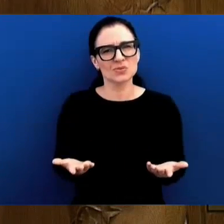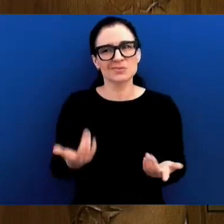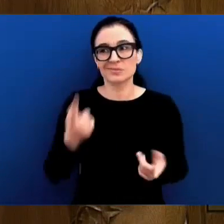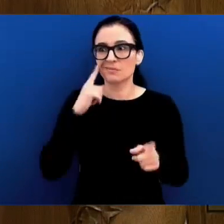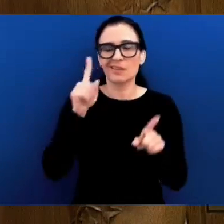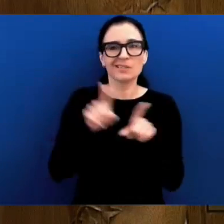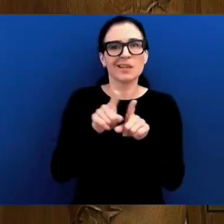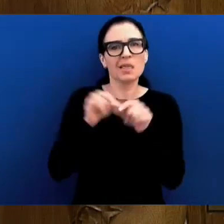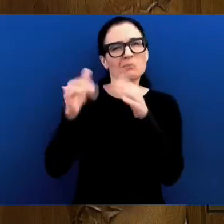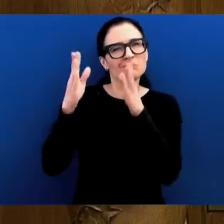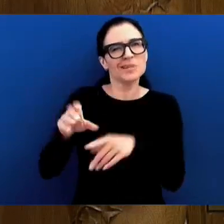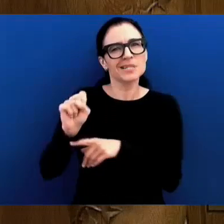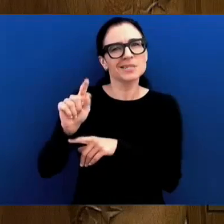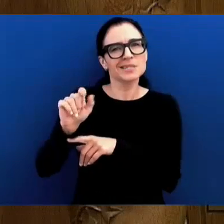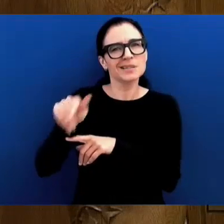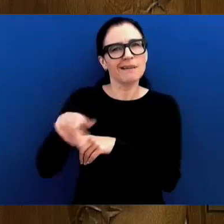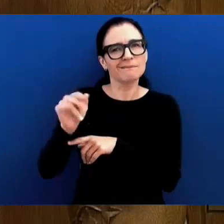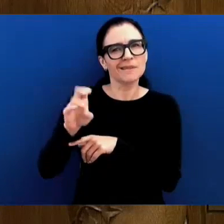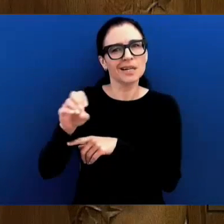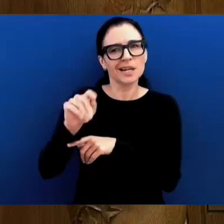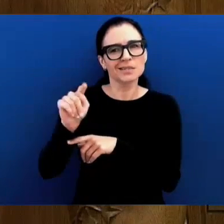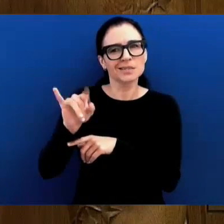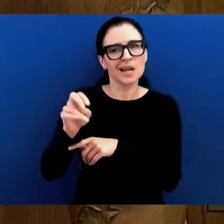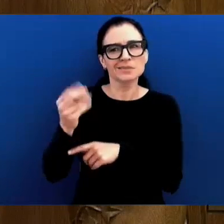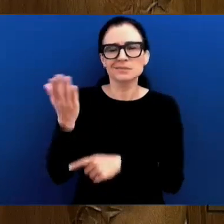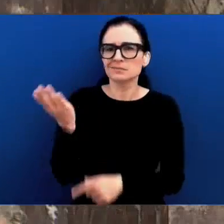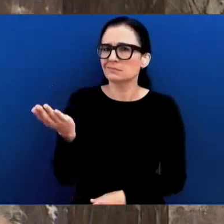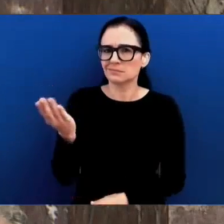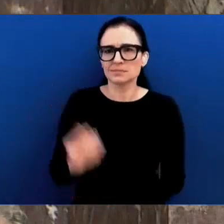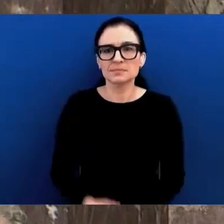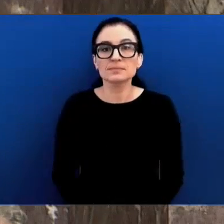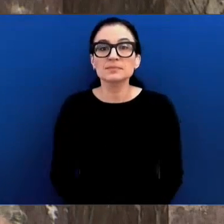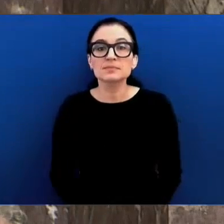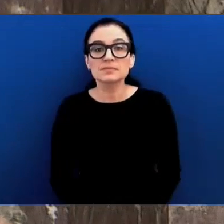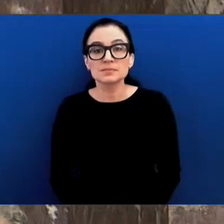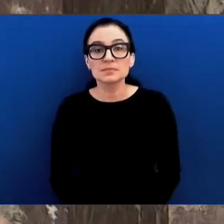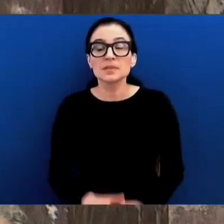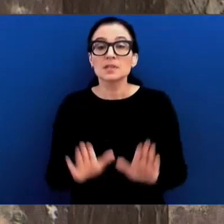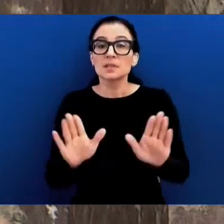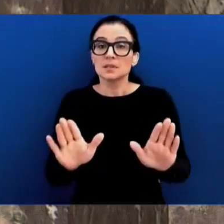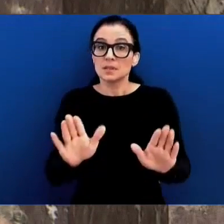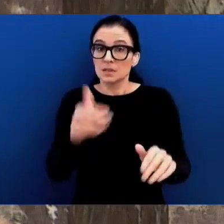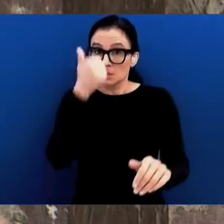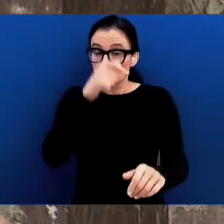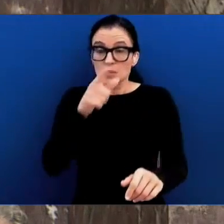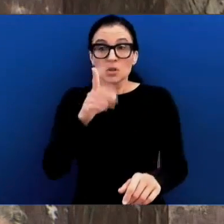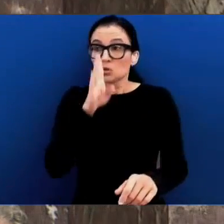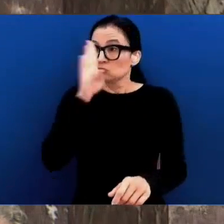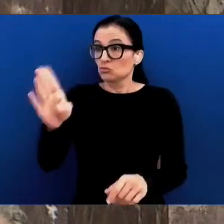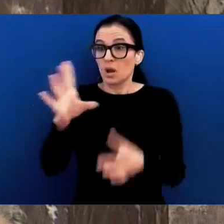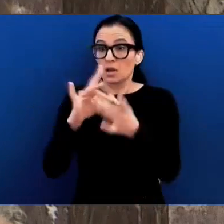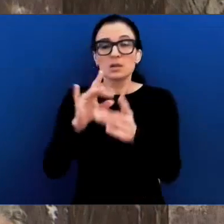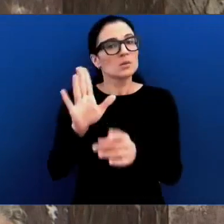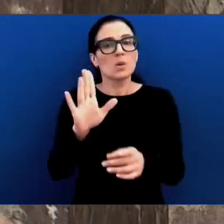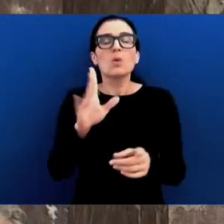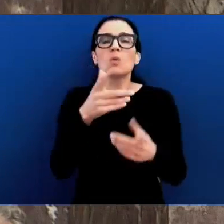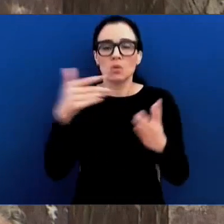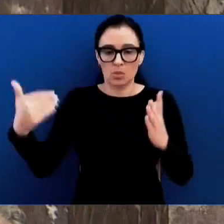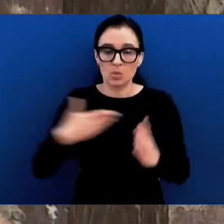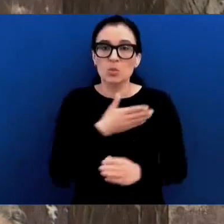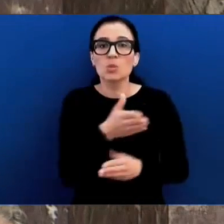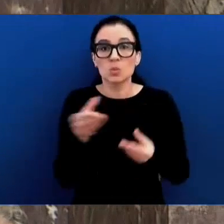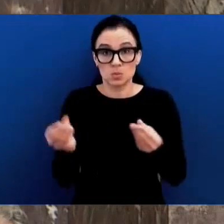Always through the chair. Minister. Thank you, Honourable Speaker. And again, it's a real shame to hear the leader